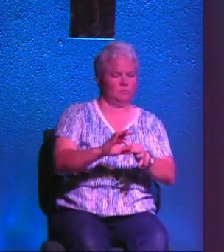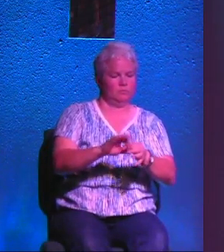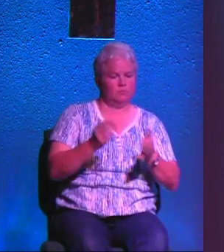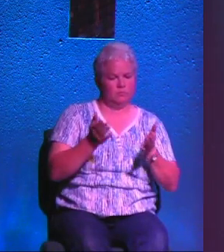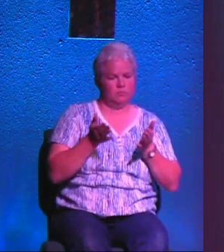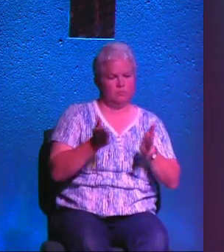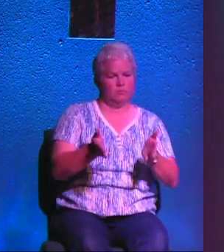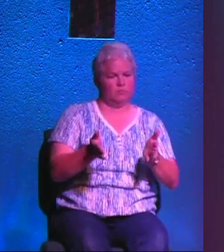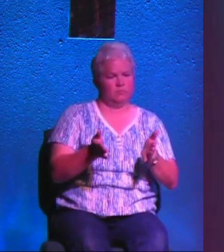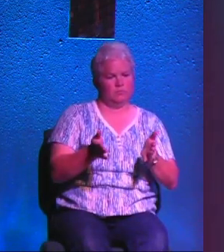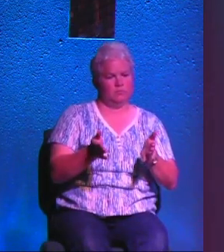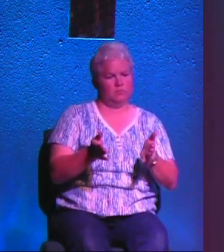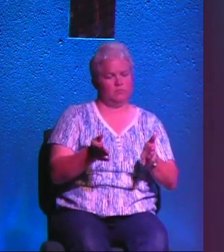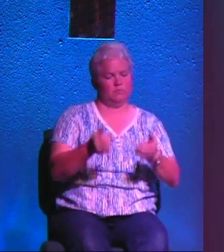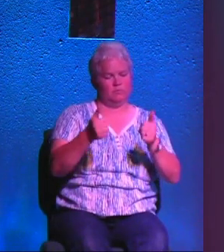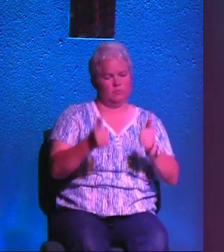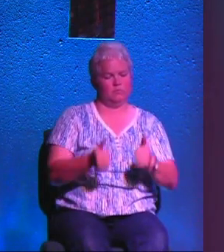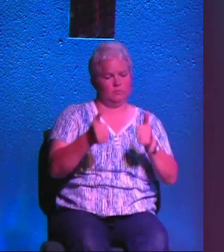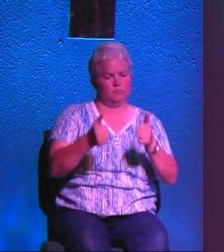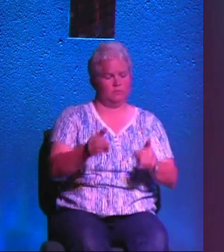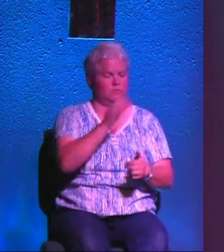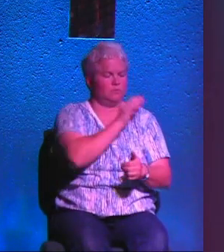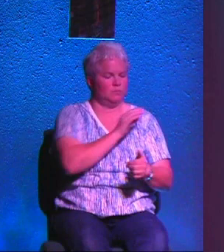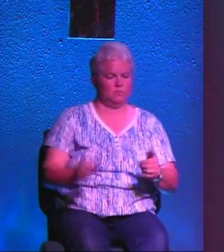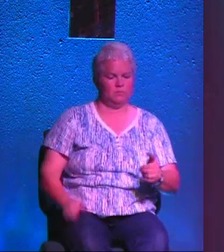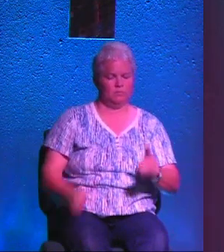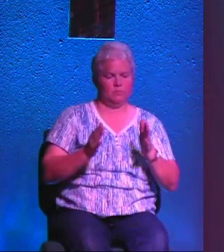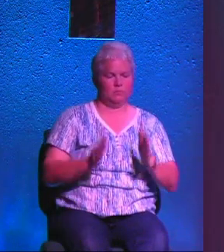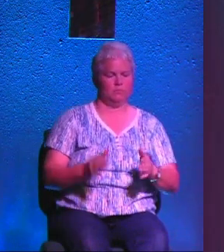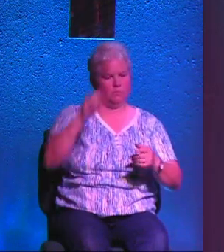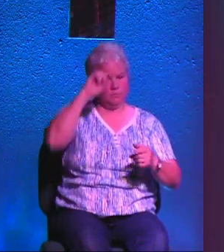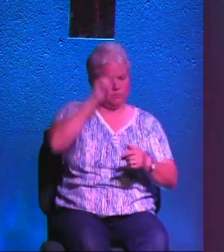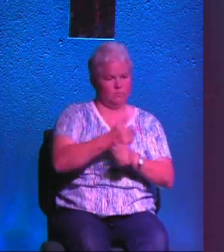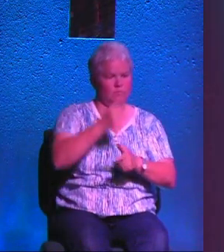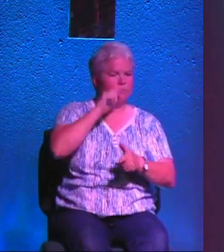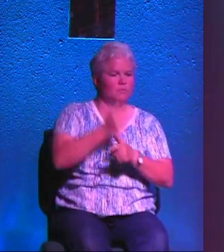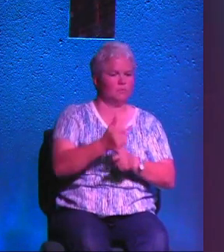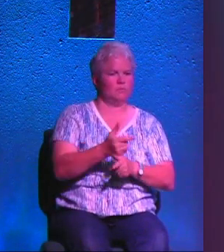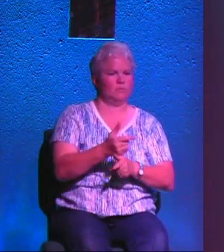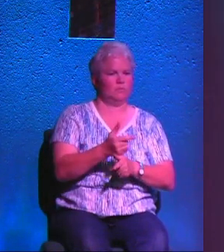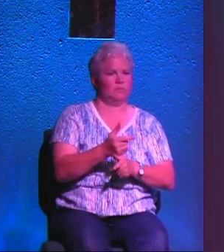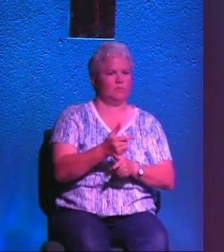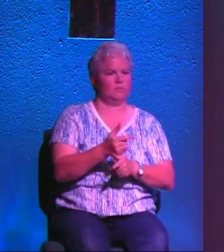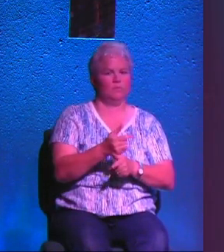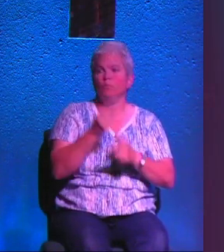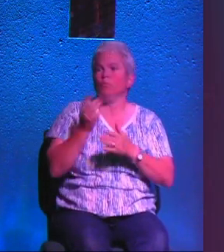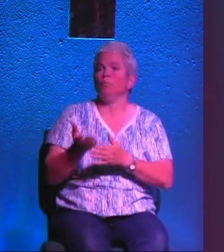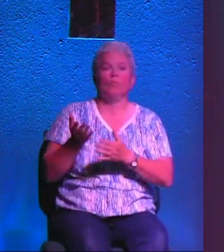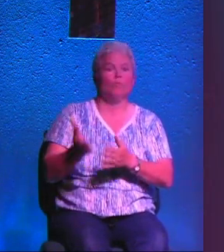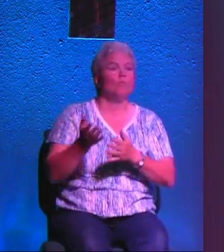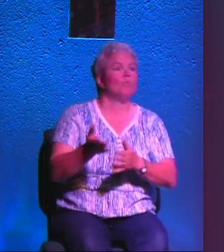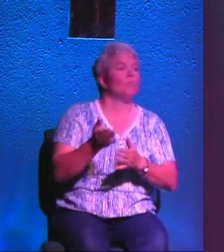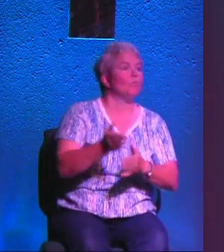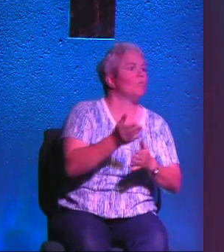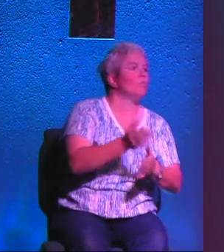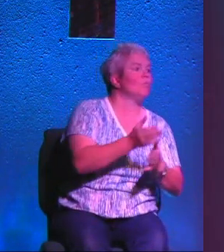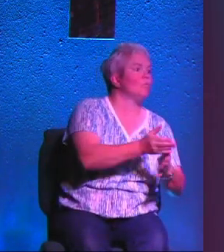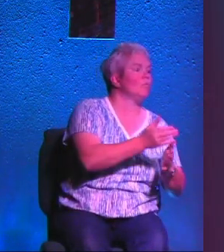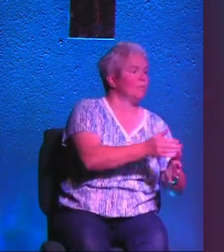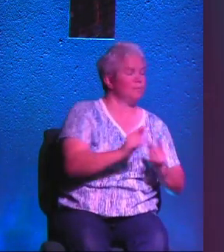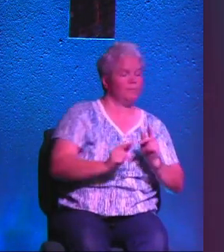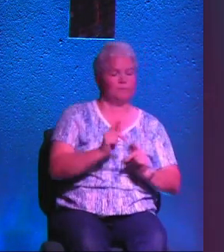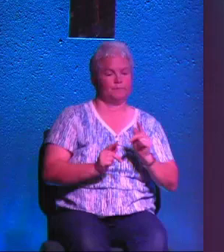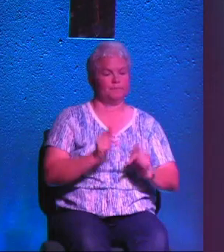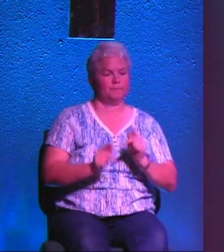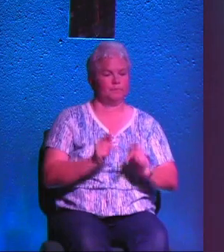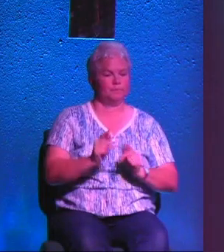he brings into our lives with Christians, brothers and sisters. Look around. Look around this place. These